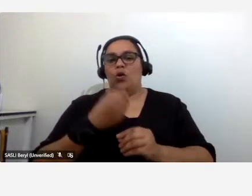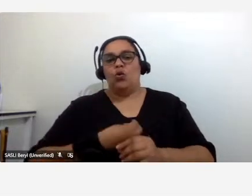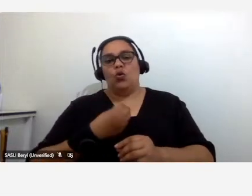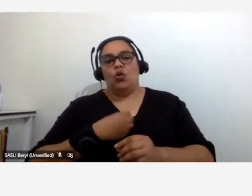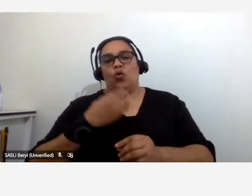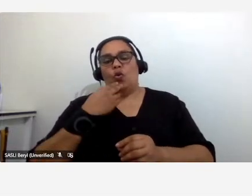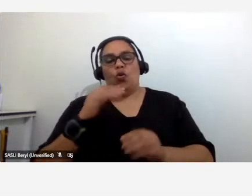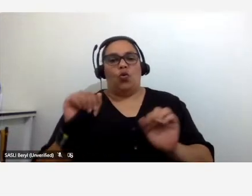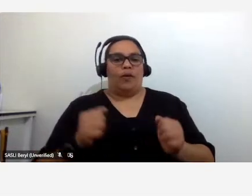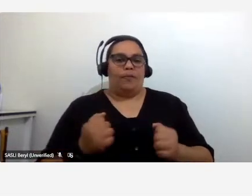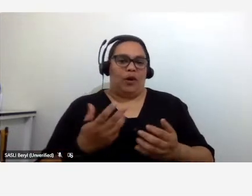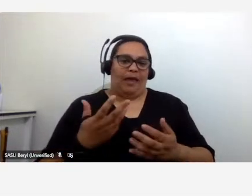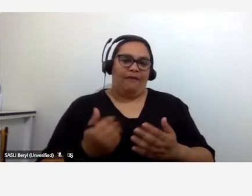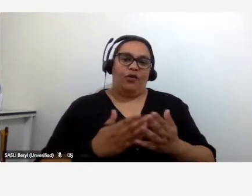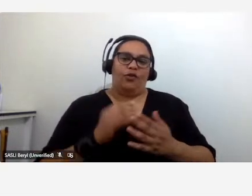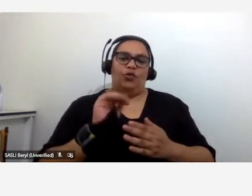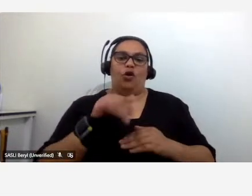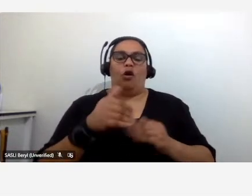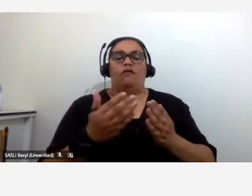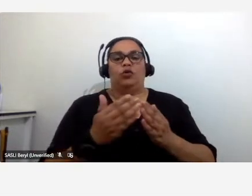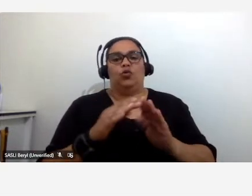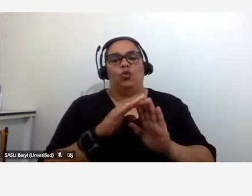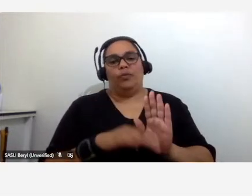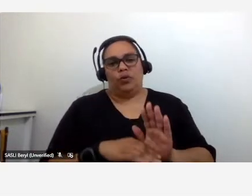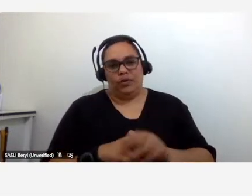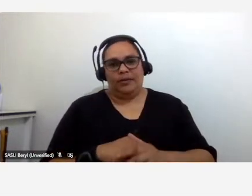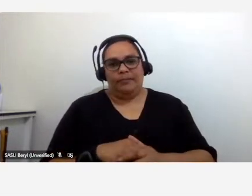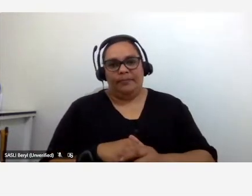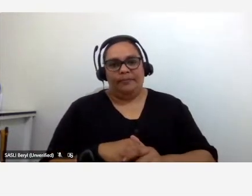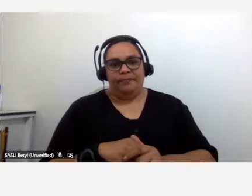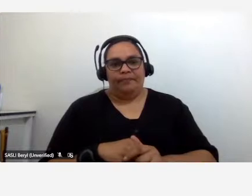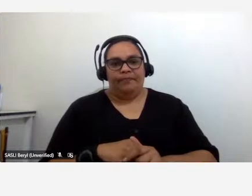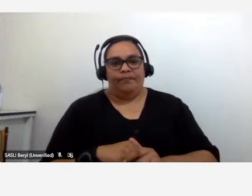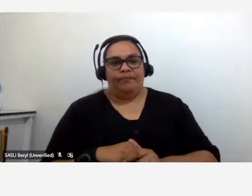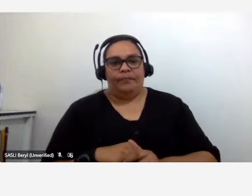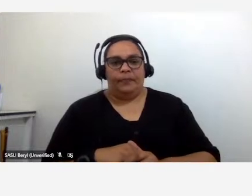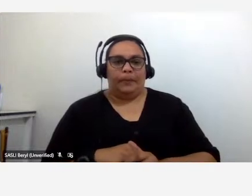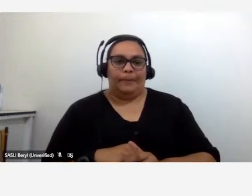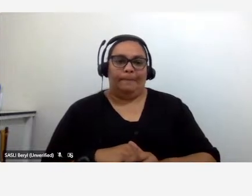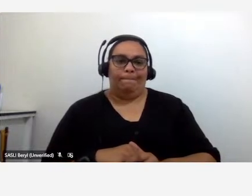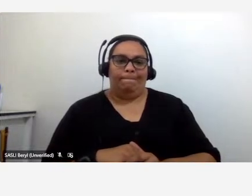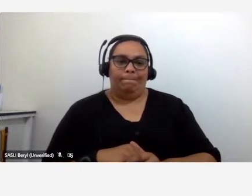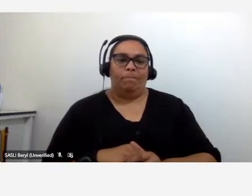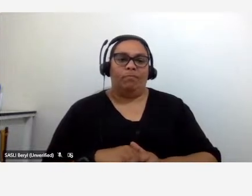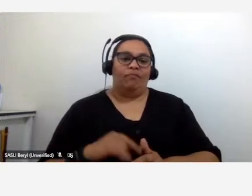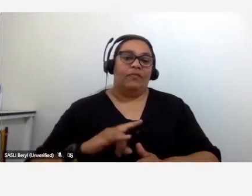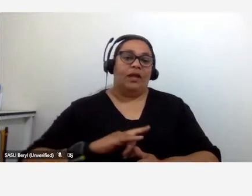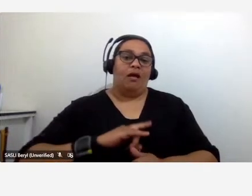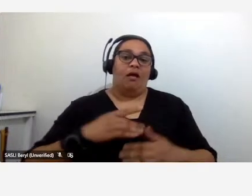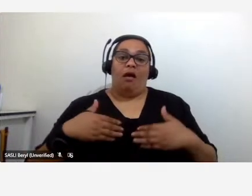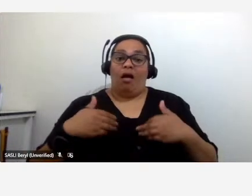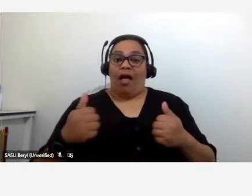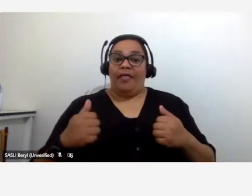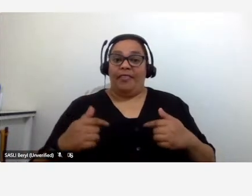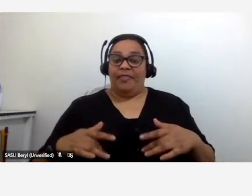that we employ through the after-school program. Healthy